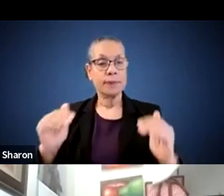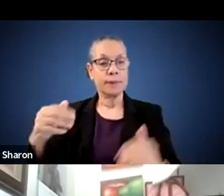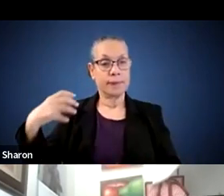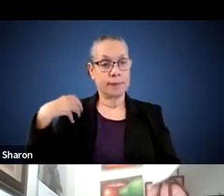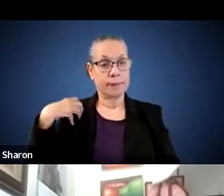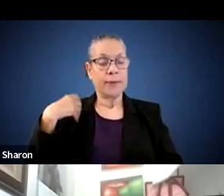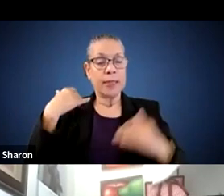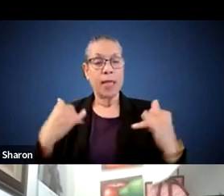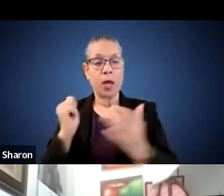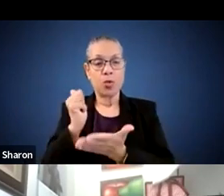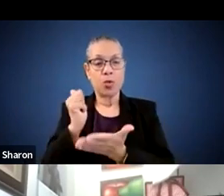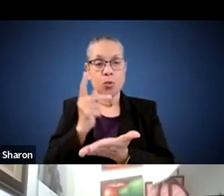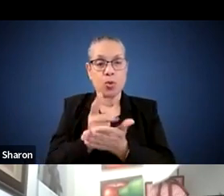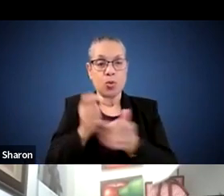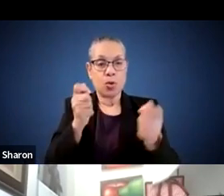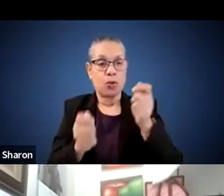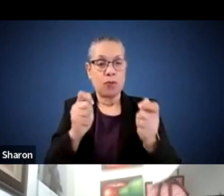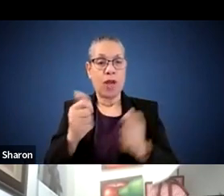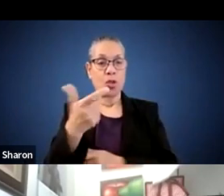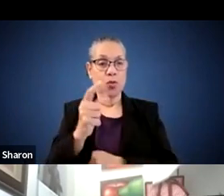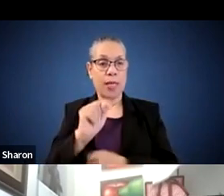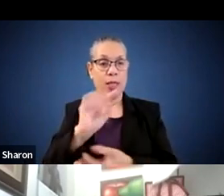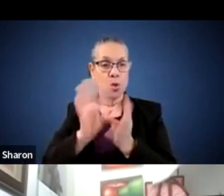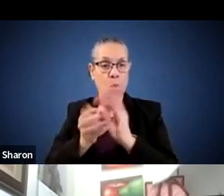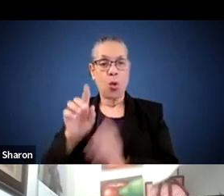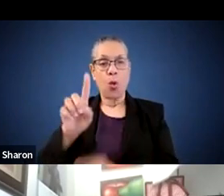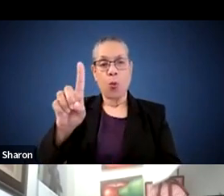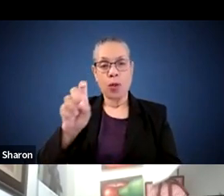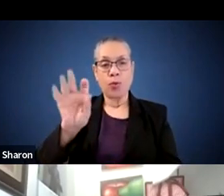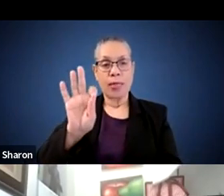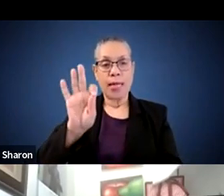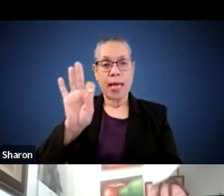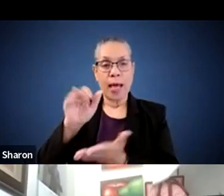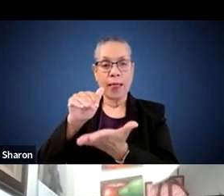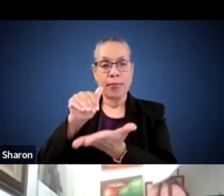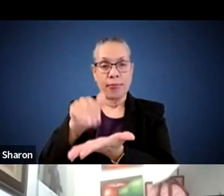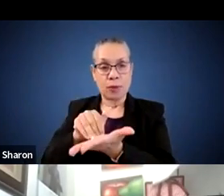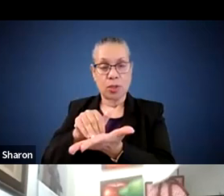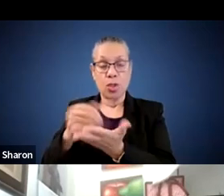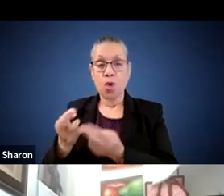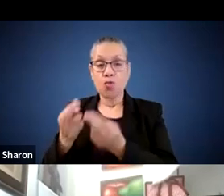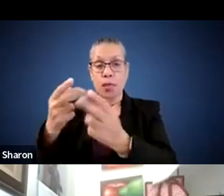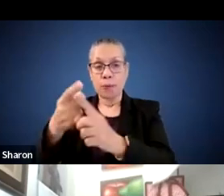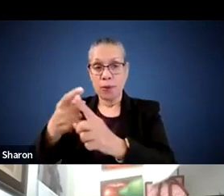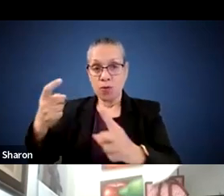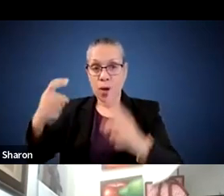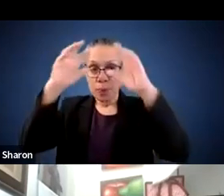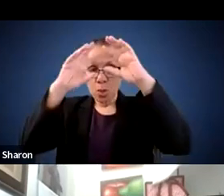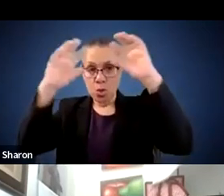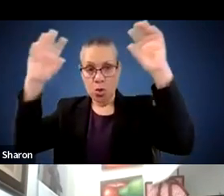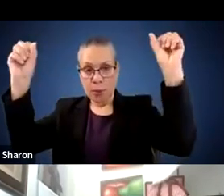a motion to approve the revised grants for approval totaling 199 000 as recommended by the superintendent